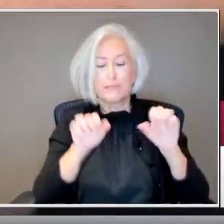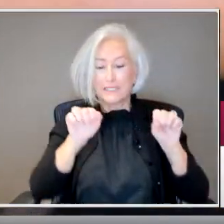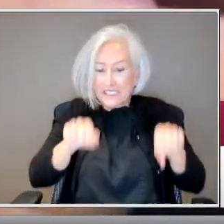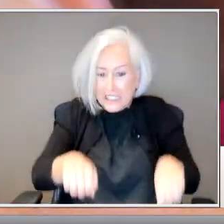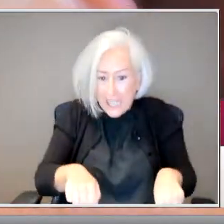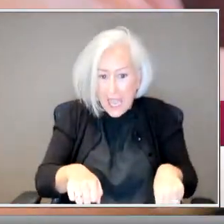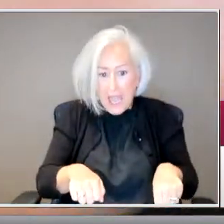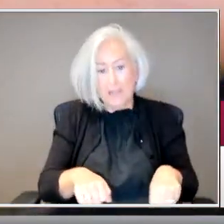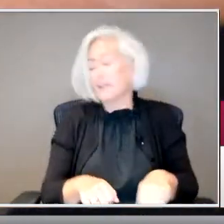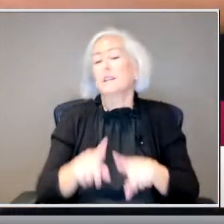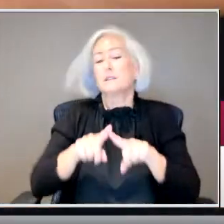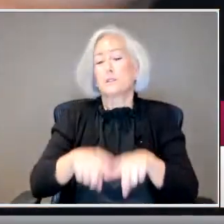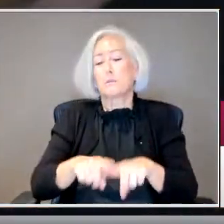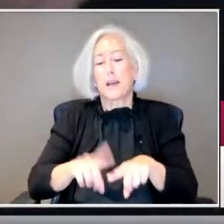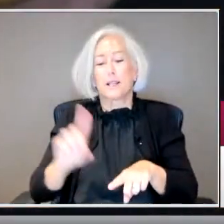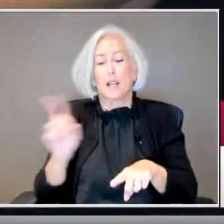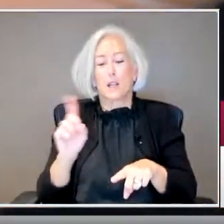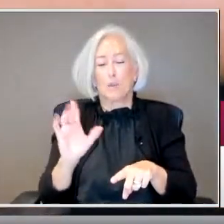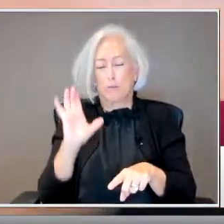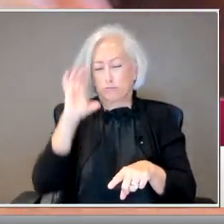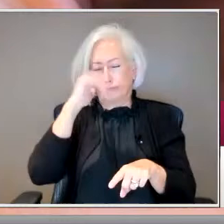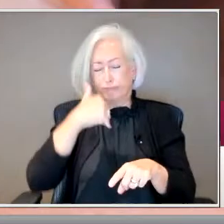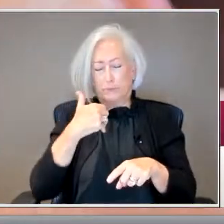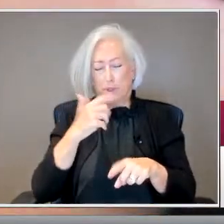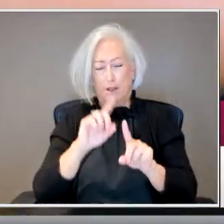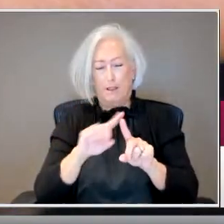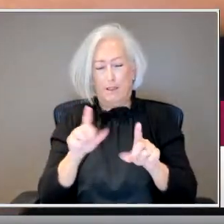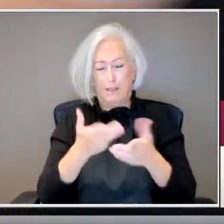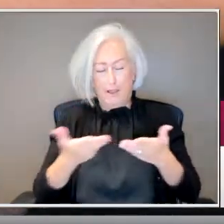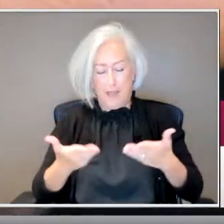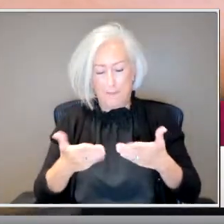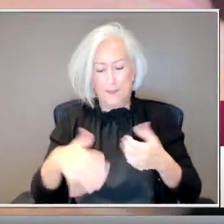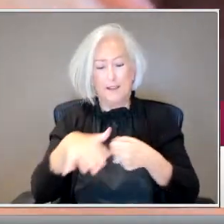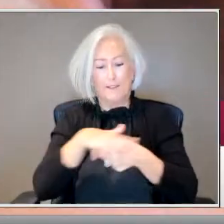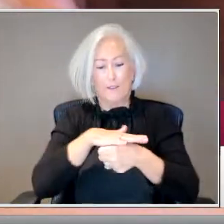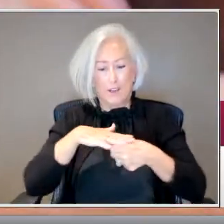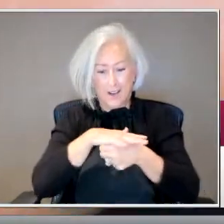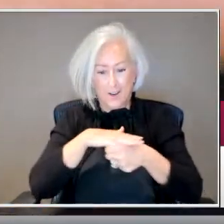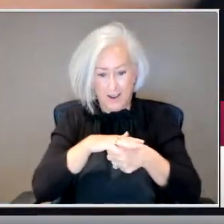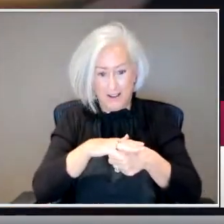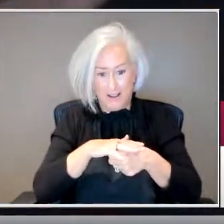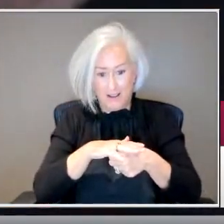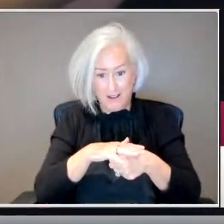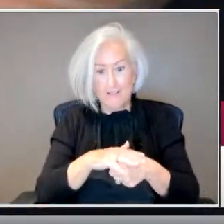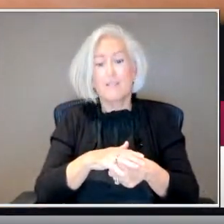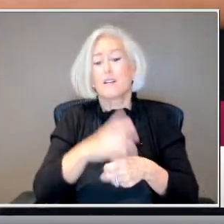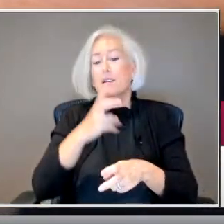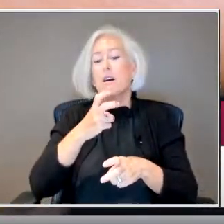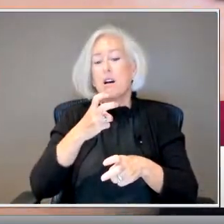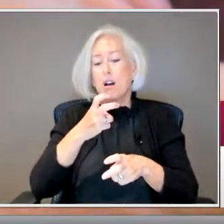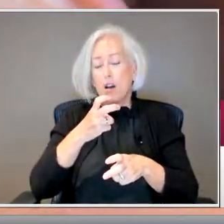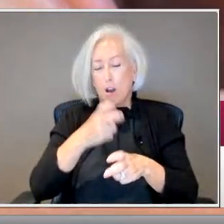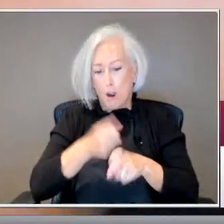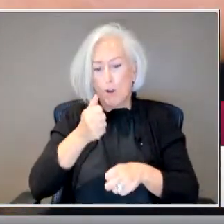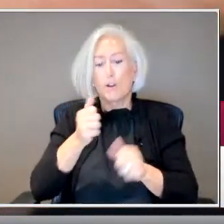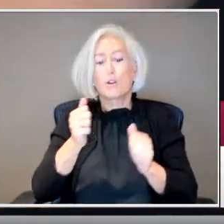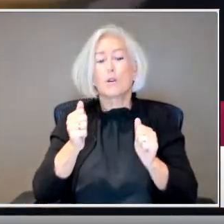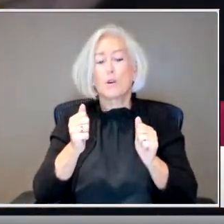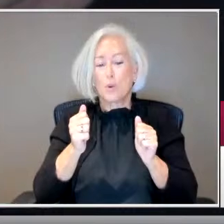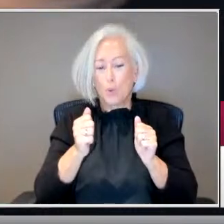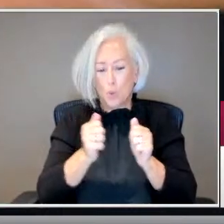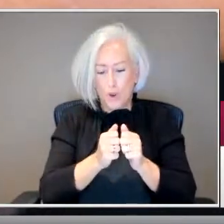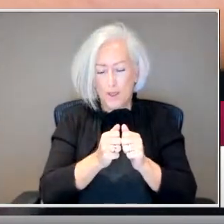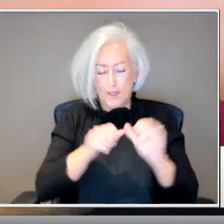rhythm is coming from a different location or difficult location to access, it always gets harder with the manual manipulation to get to that corner. Do